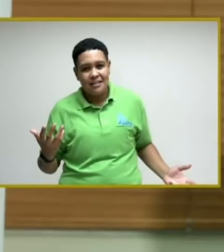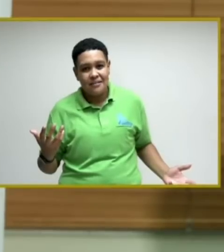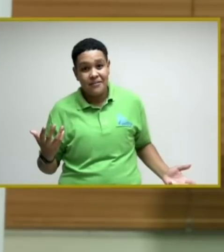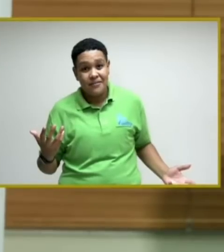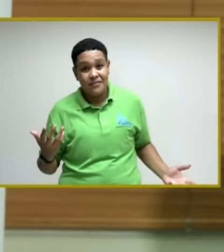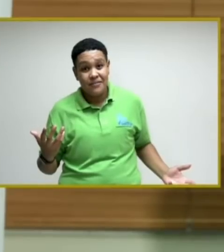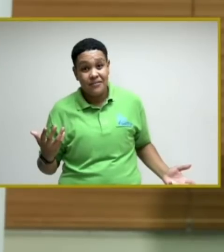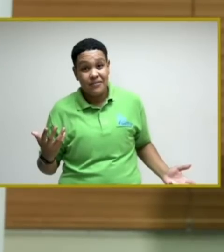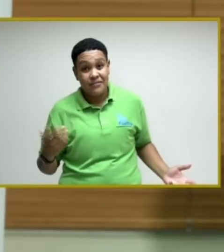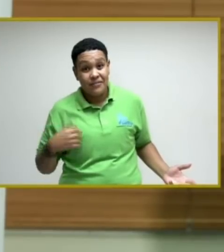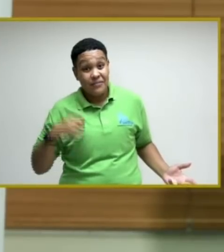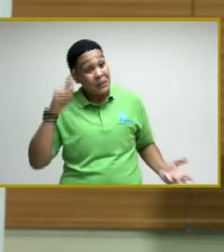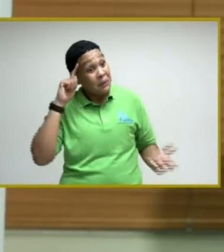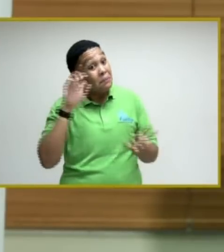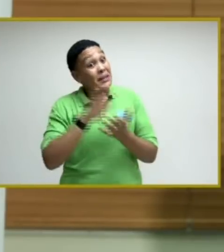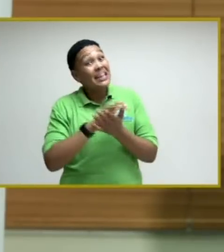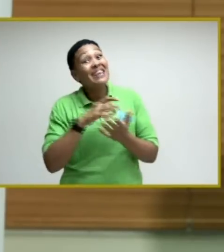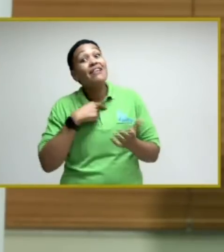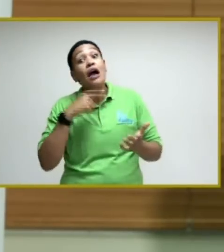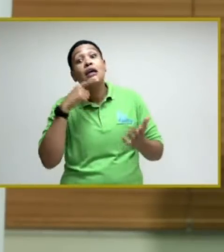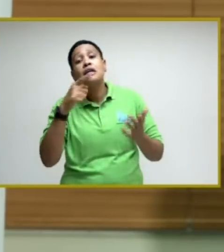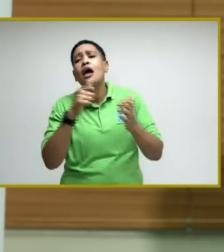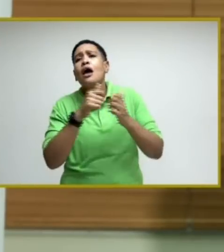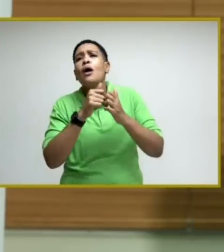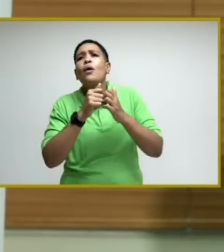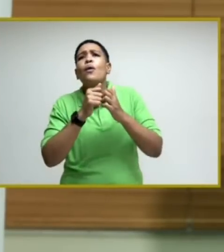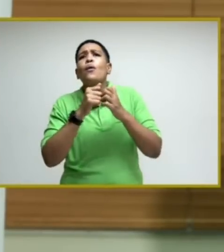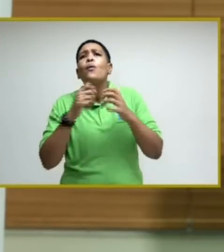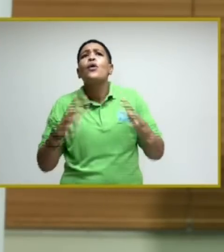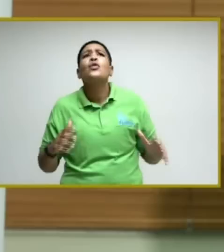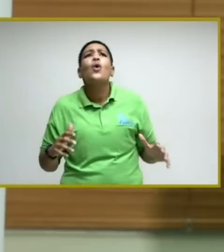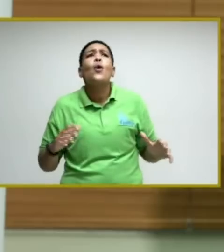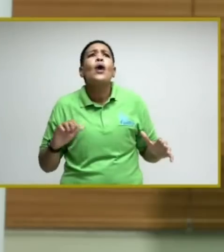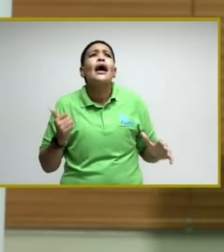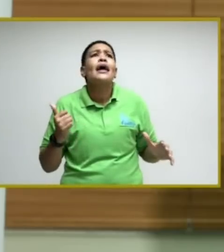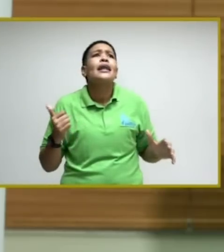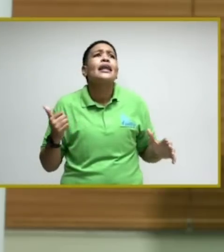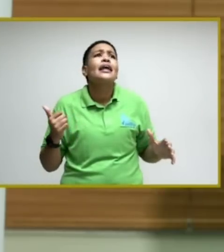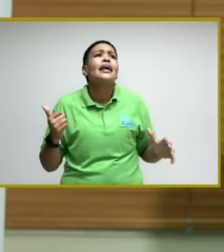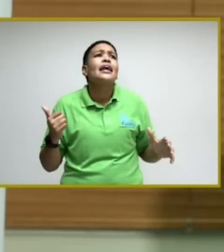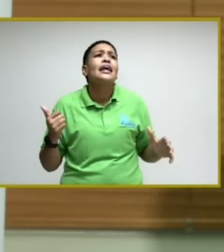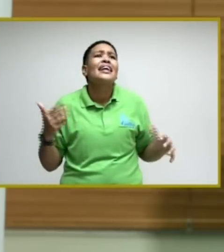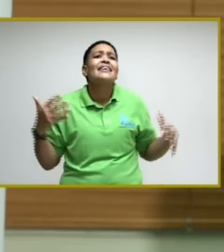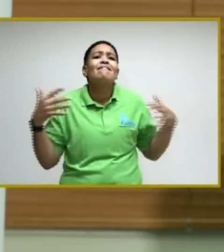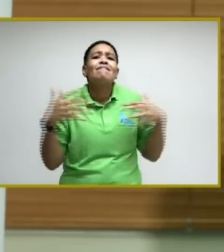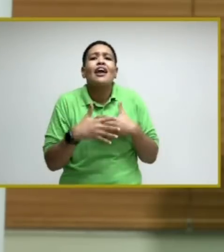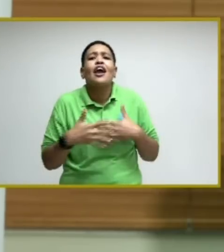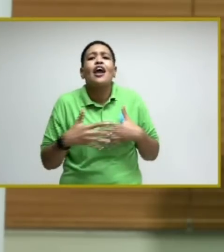any fear of, feeling